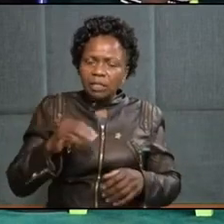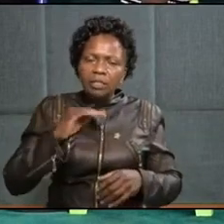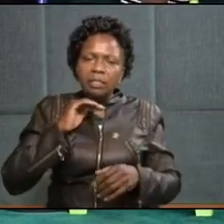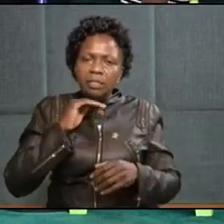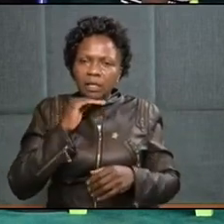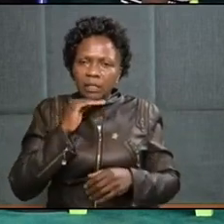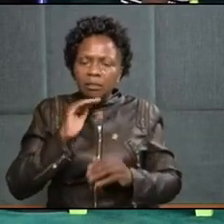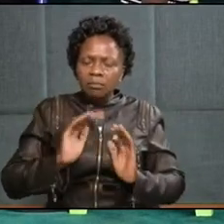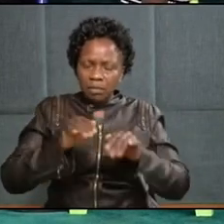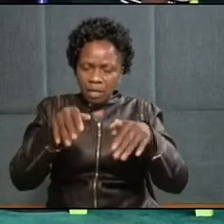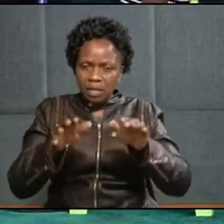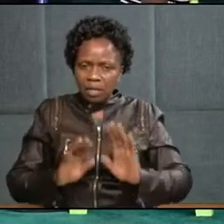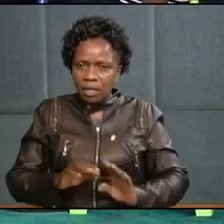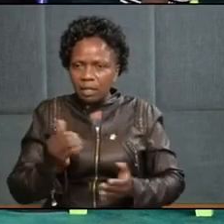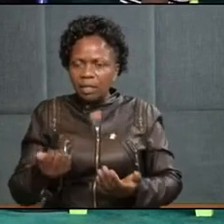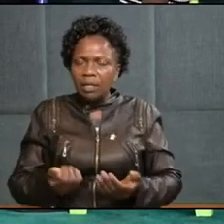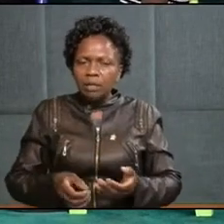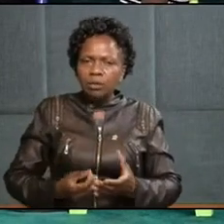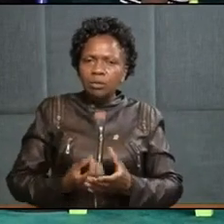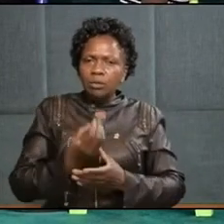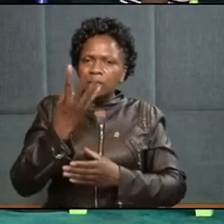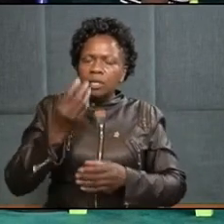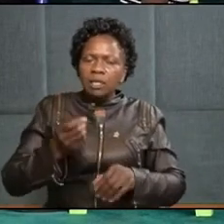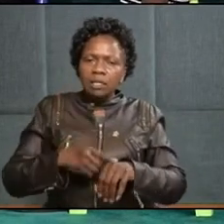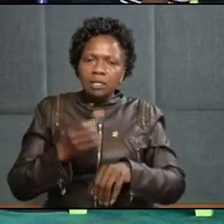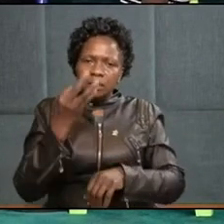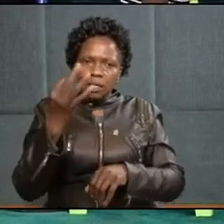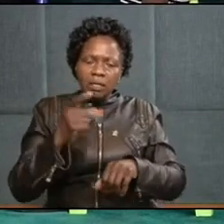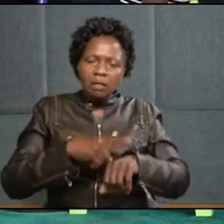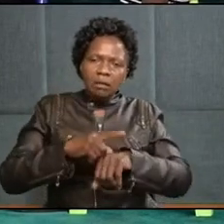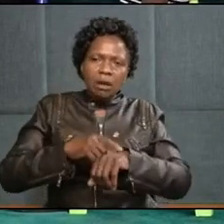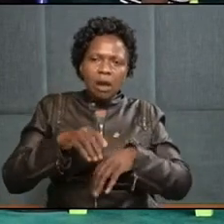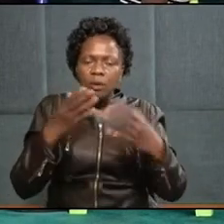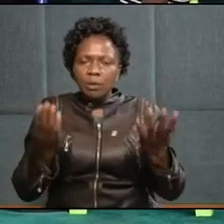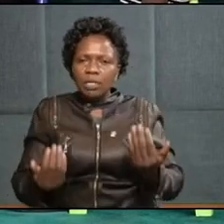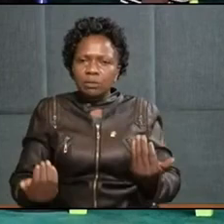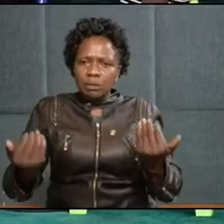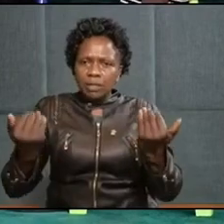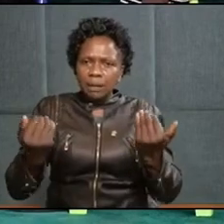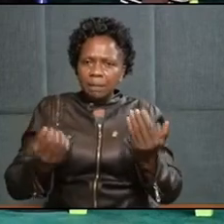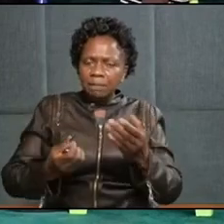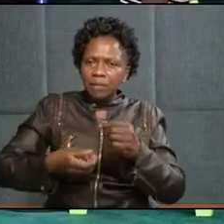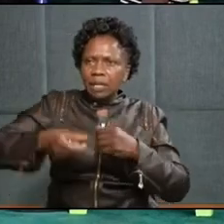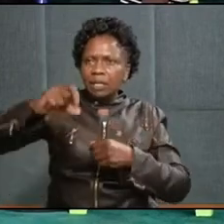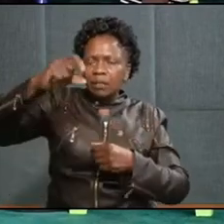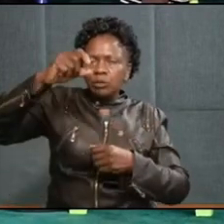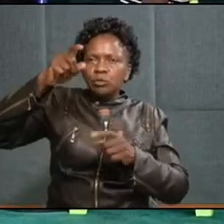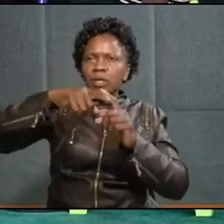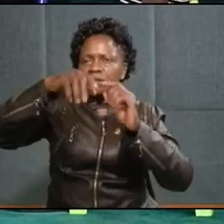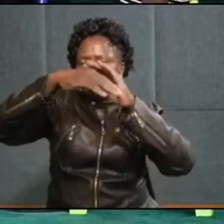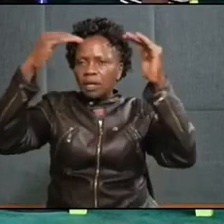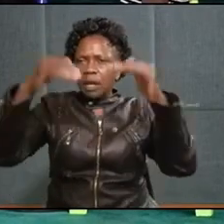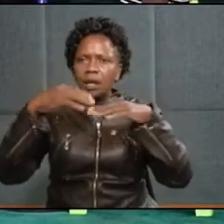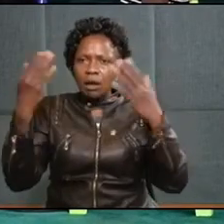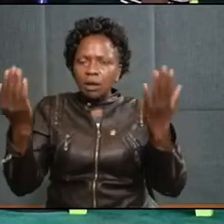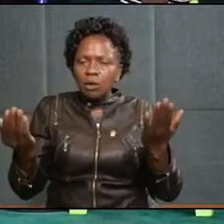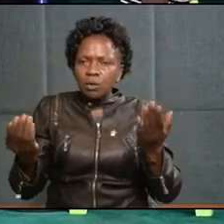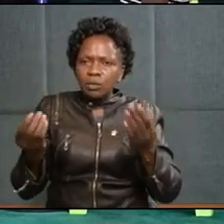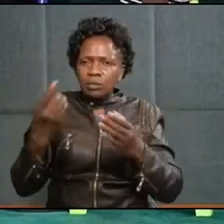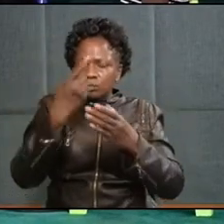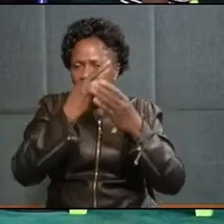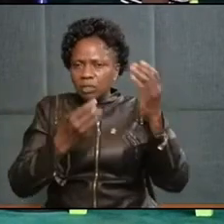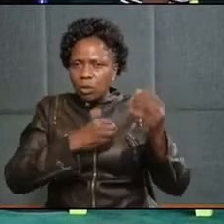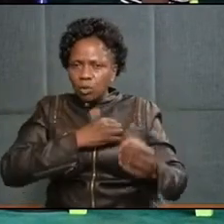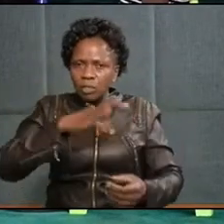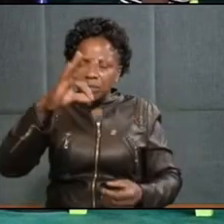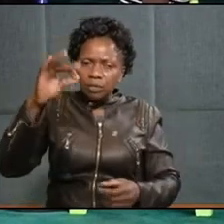was buried, how he rose again on the third day, how, children, he ascended into heaven, and how he sent down the Holy